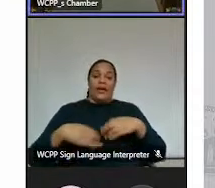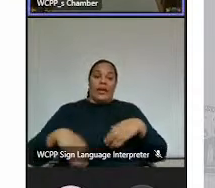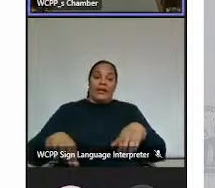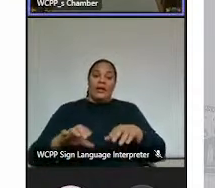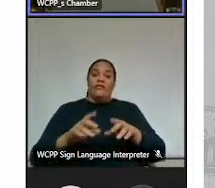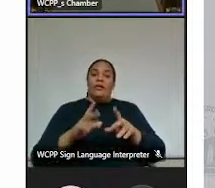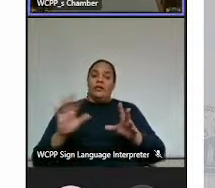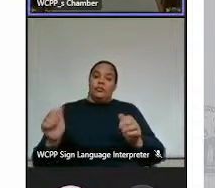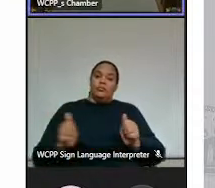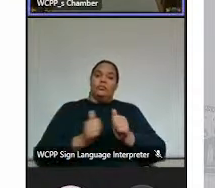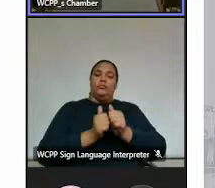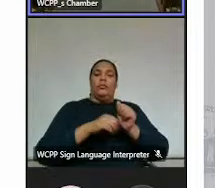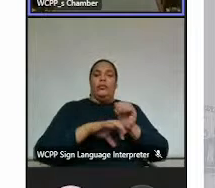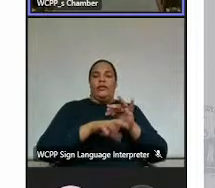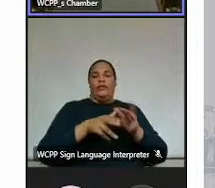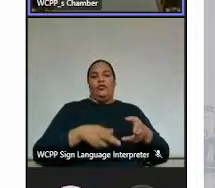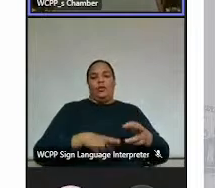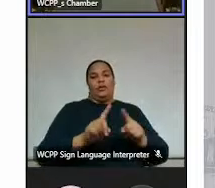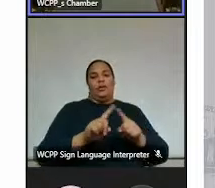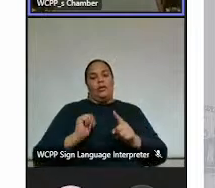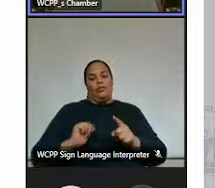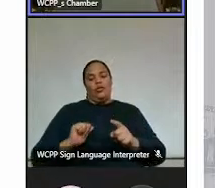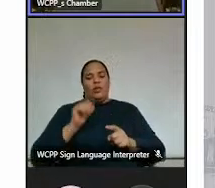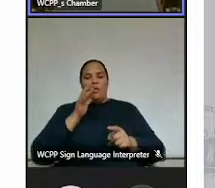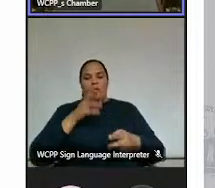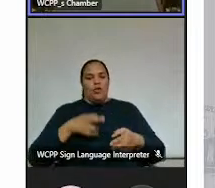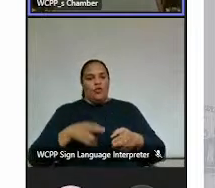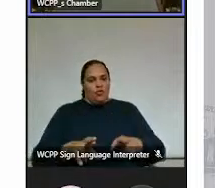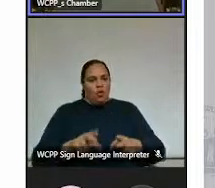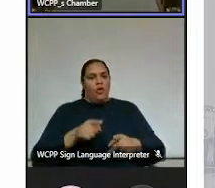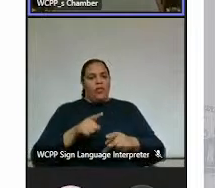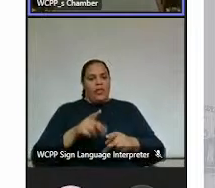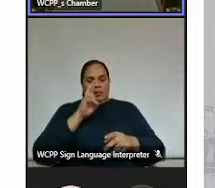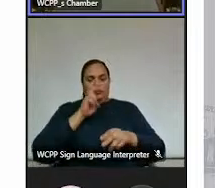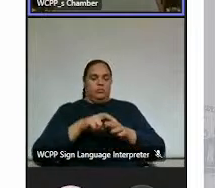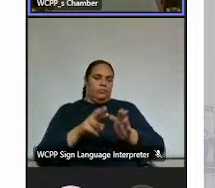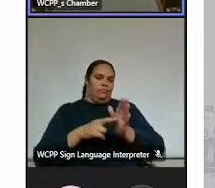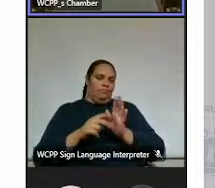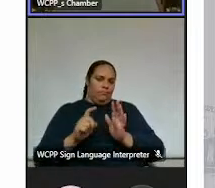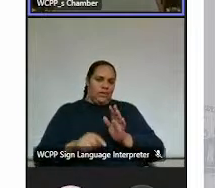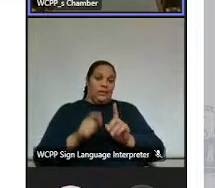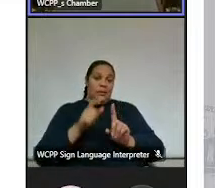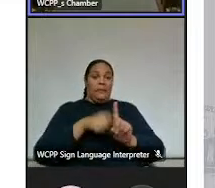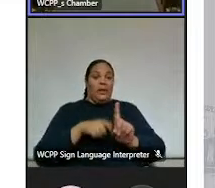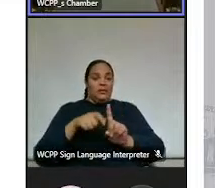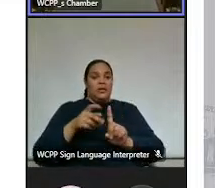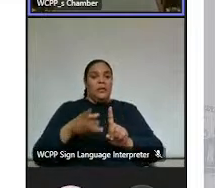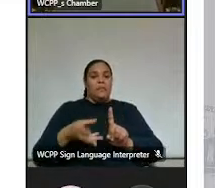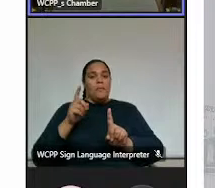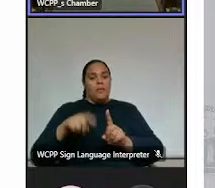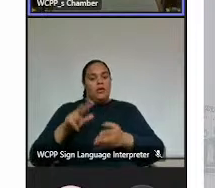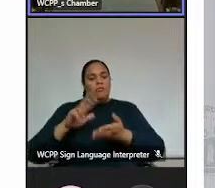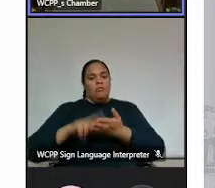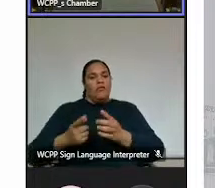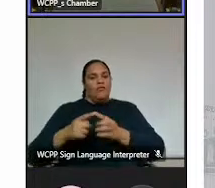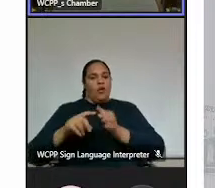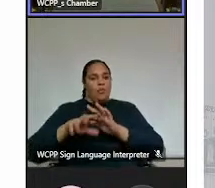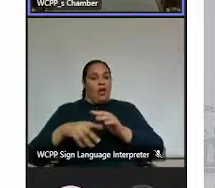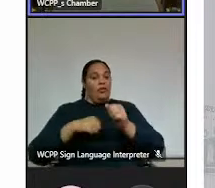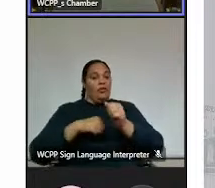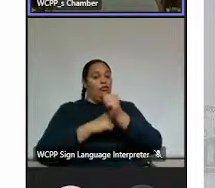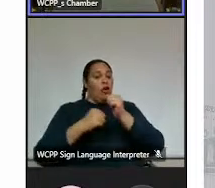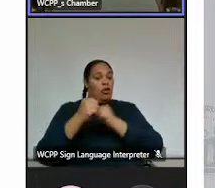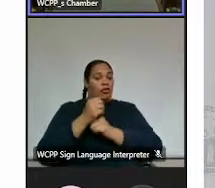along provincial roads and municipal main roads would be required. Persons must obtain approval of province for